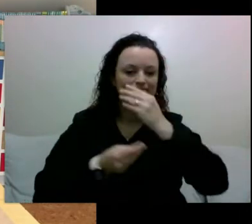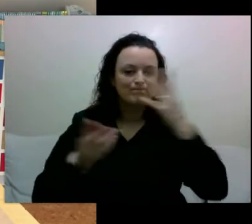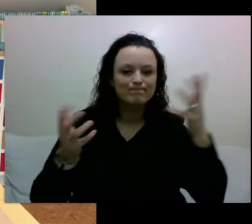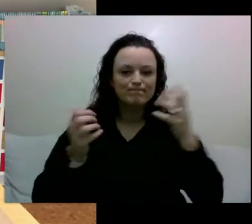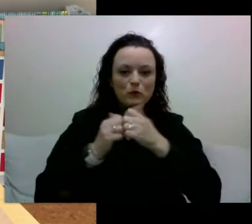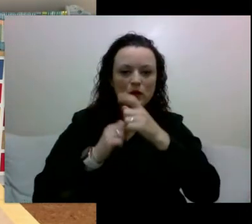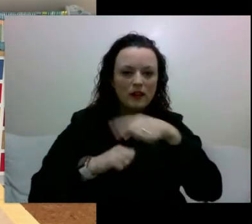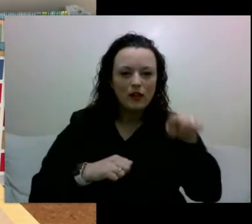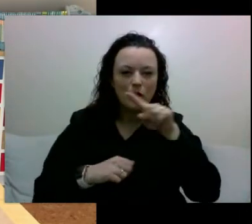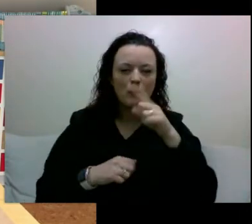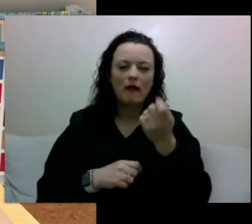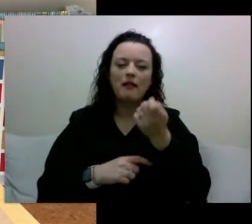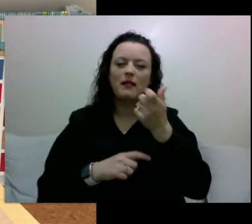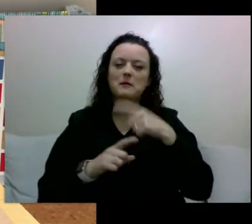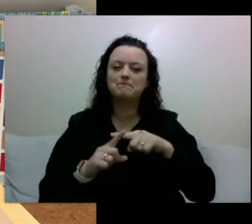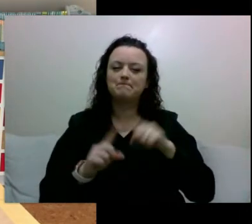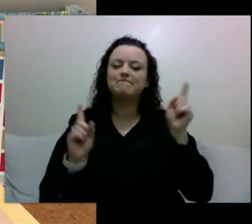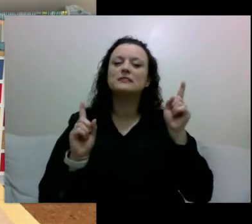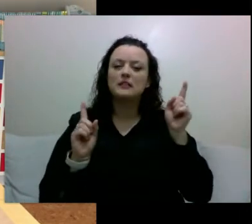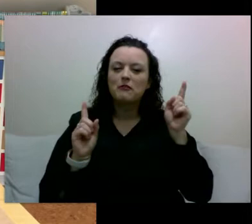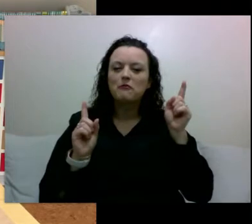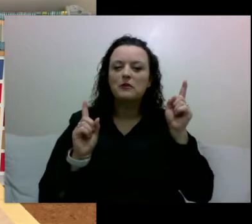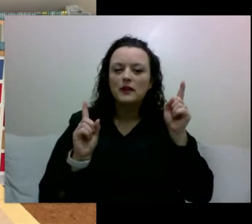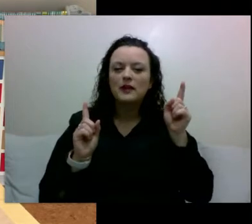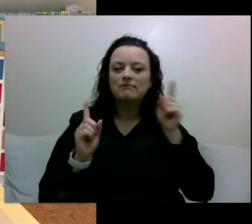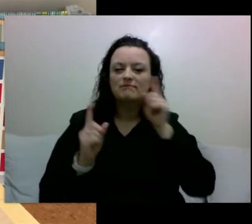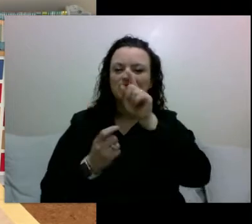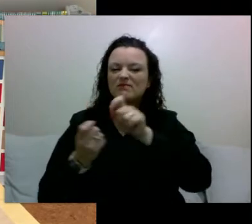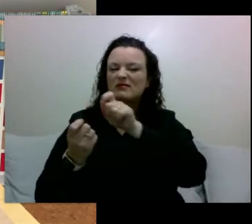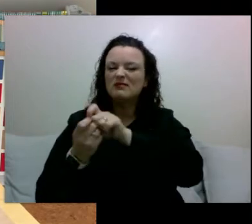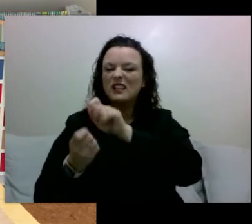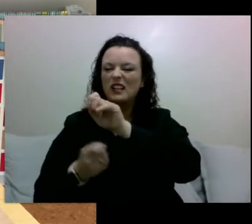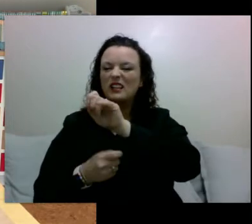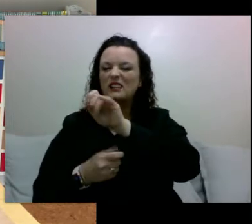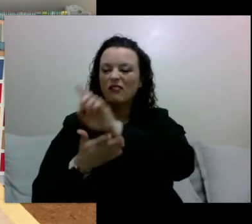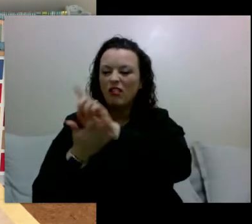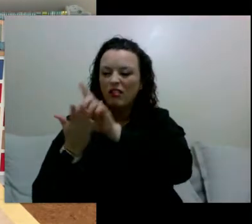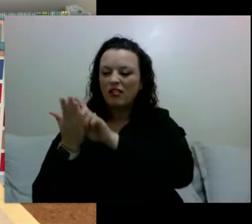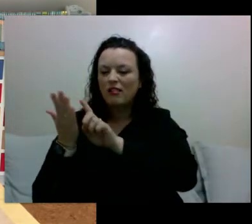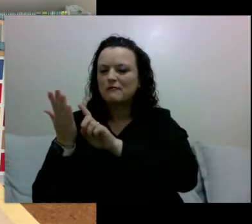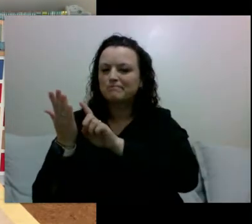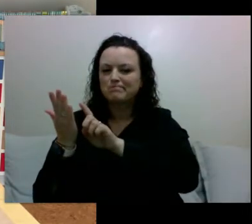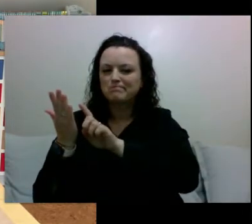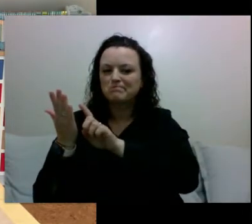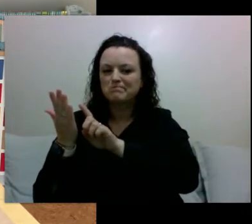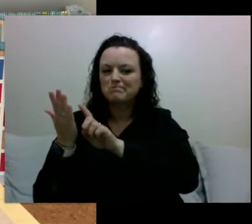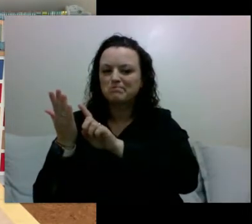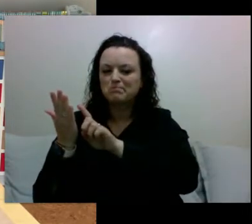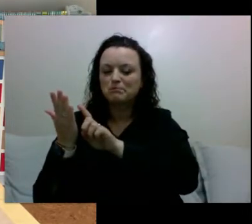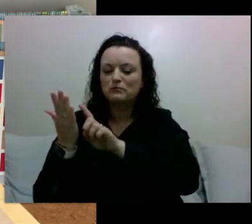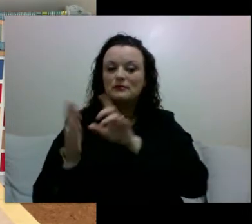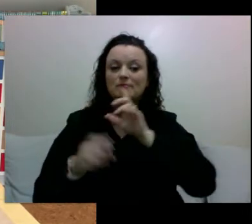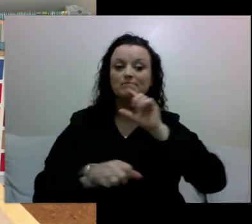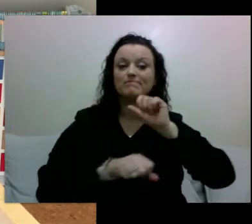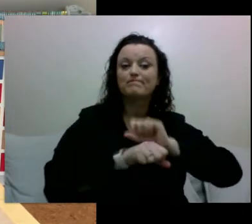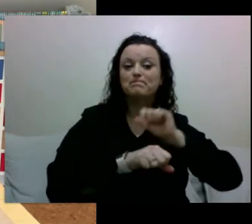today, something a little bit different. Not exactly illustration, it's